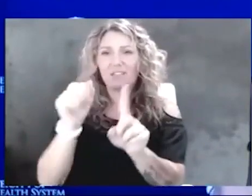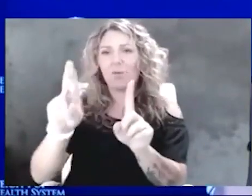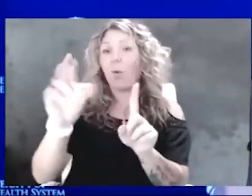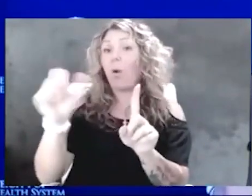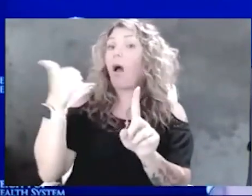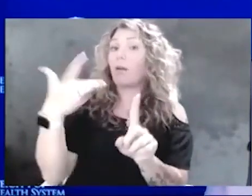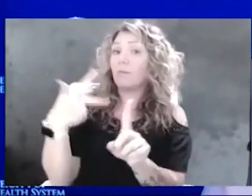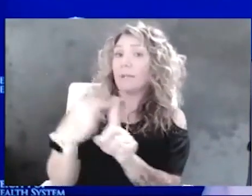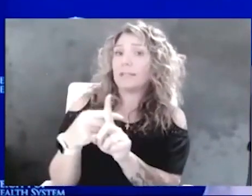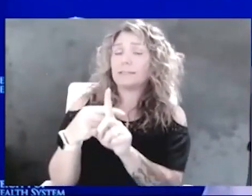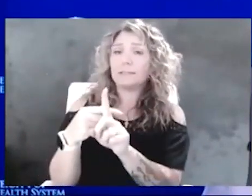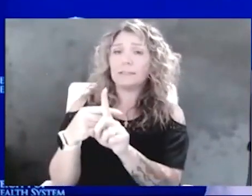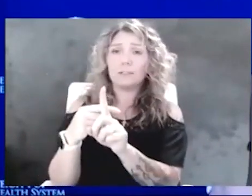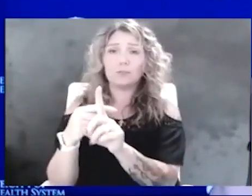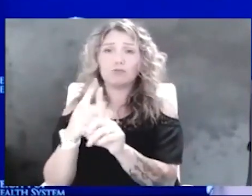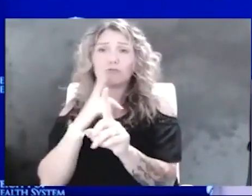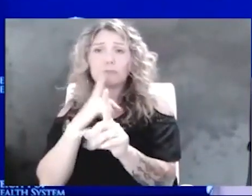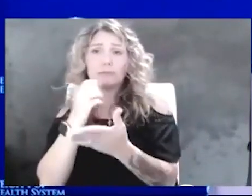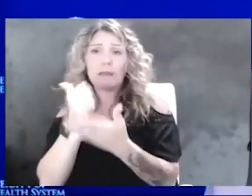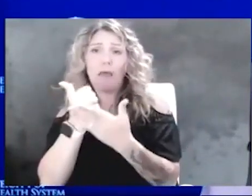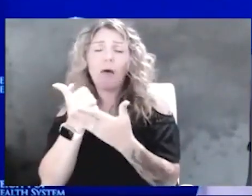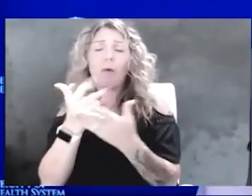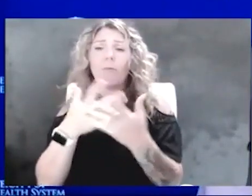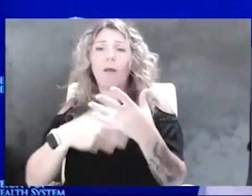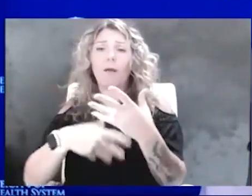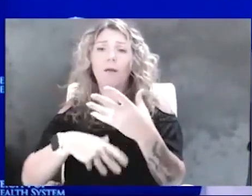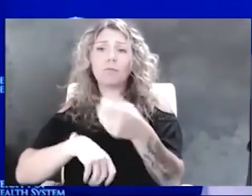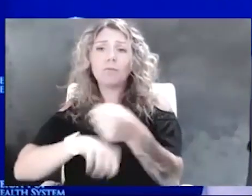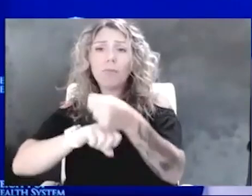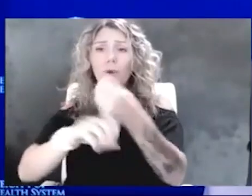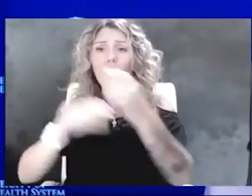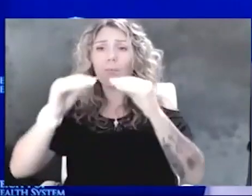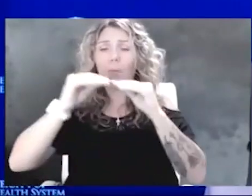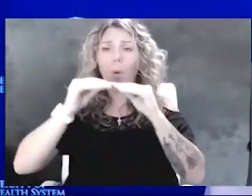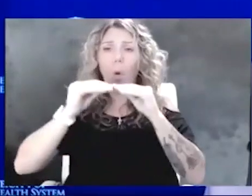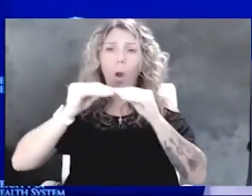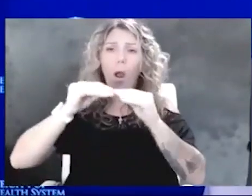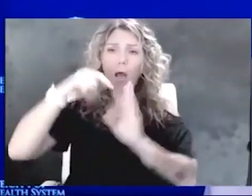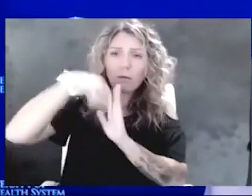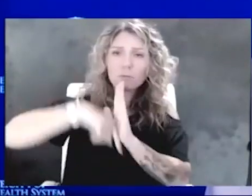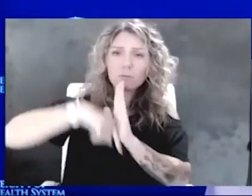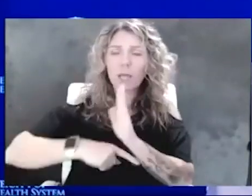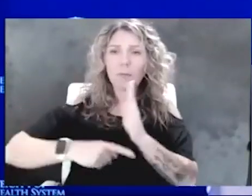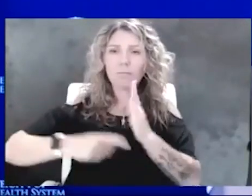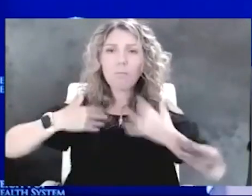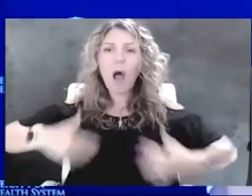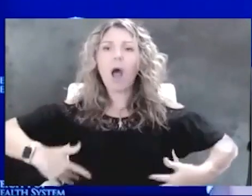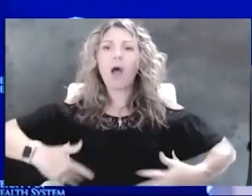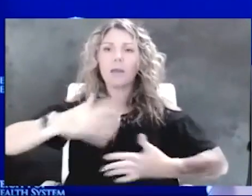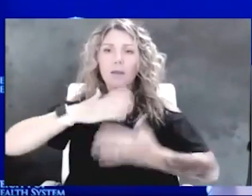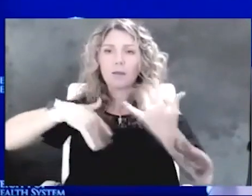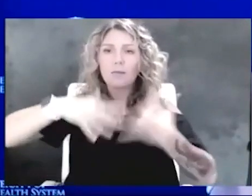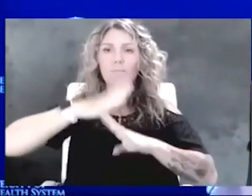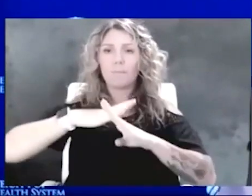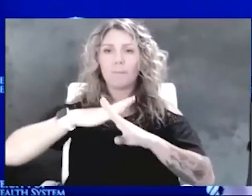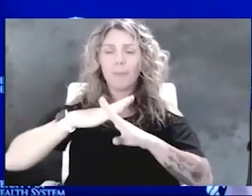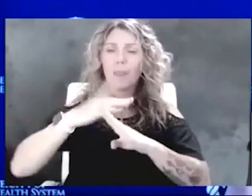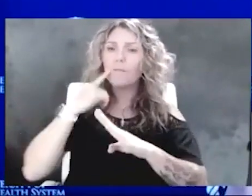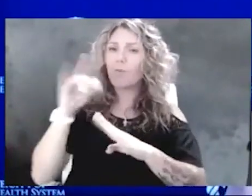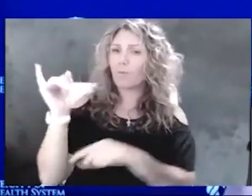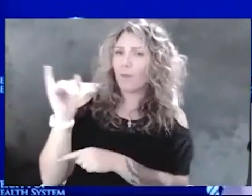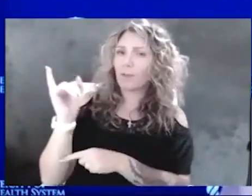contributing to further immunity in prevention of infection or prevention of